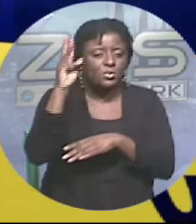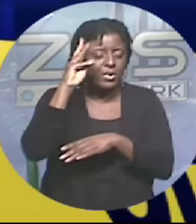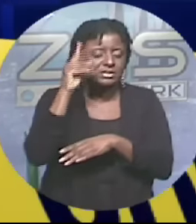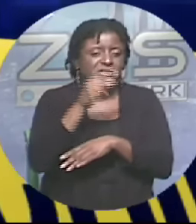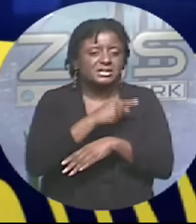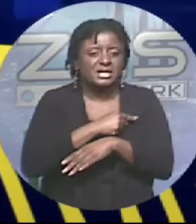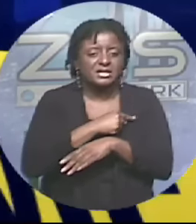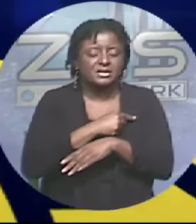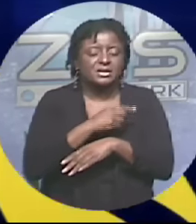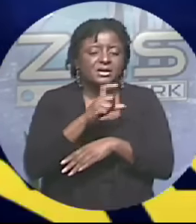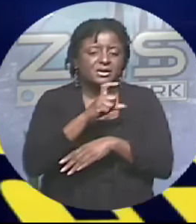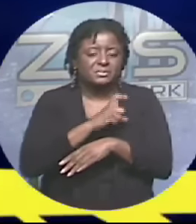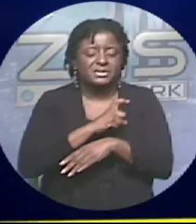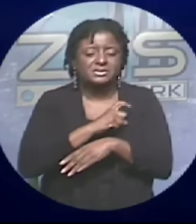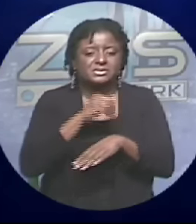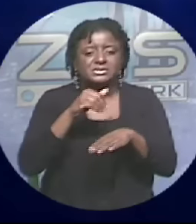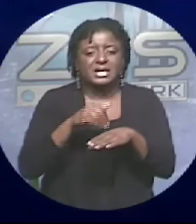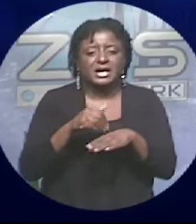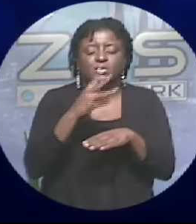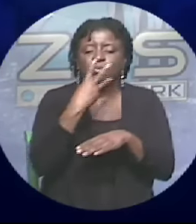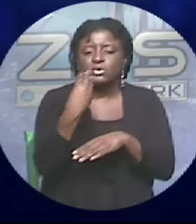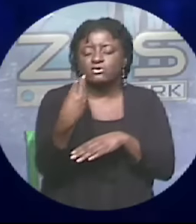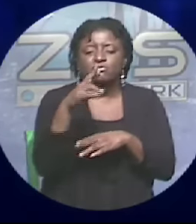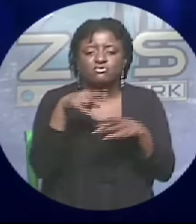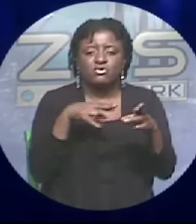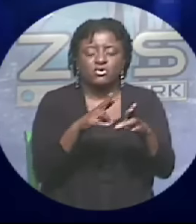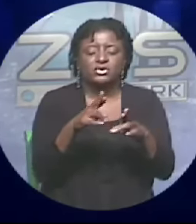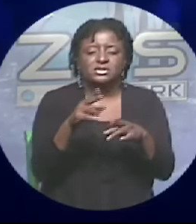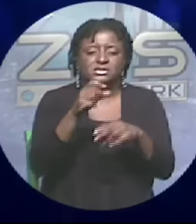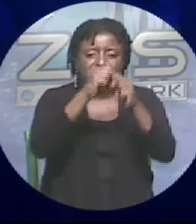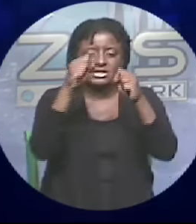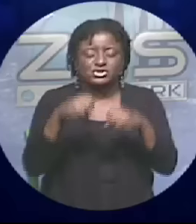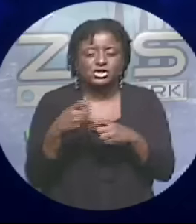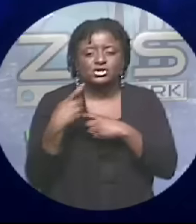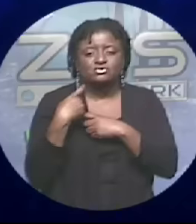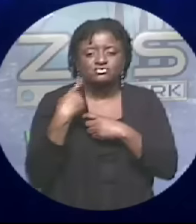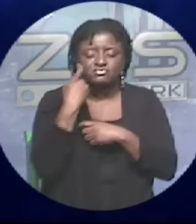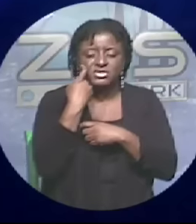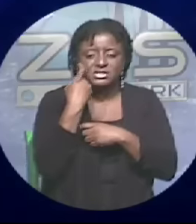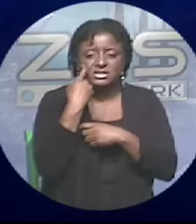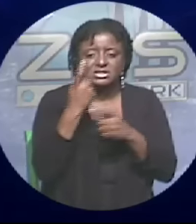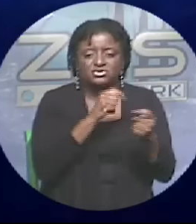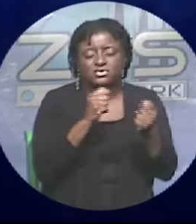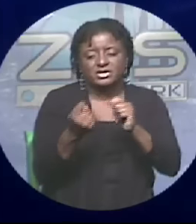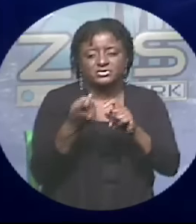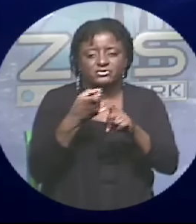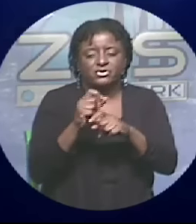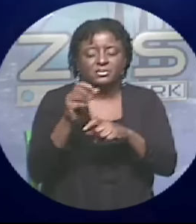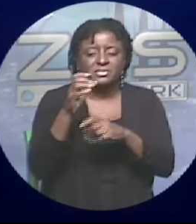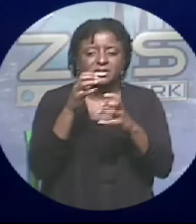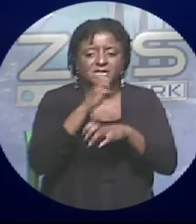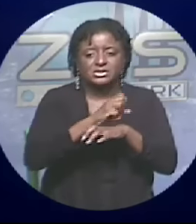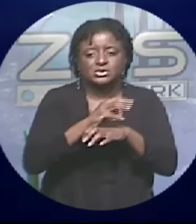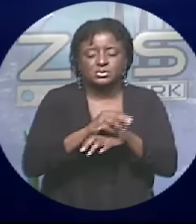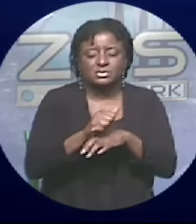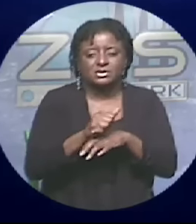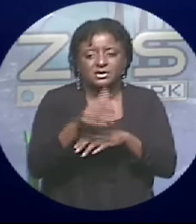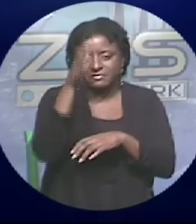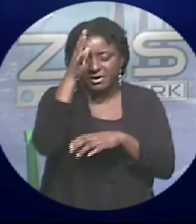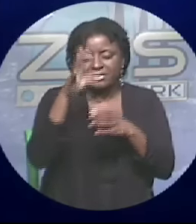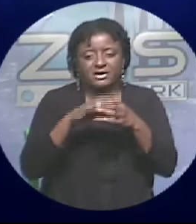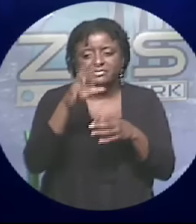officer, was stationed at the Wolf Road Police Station, recently transferred from Exuma. He was the father of a 6-month-old baby. The driver was Travis